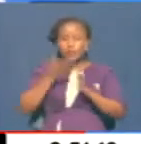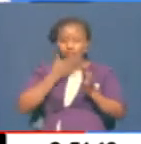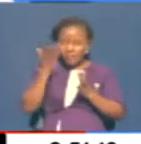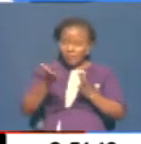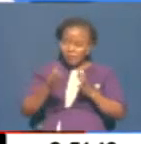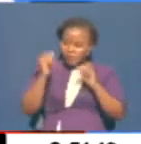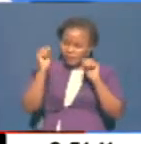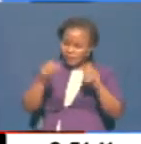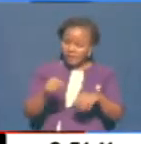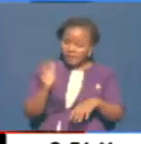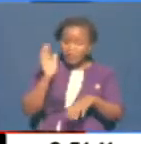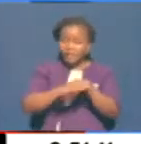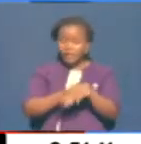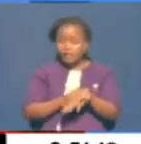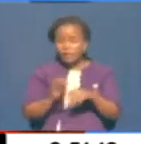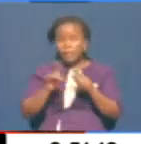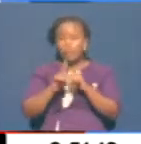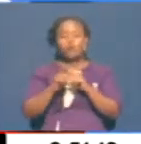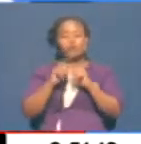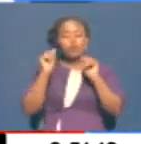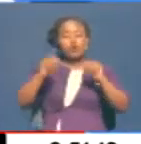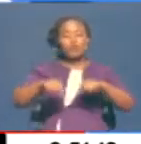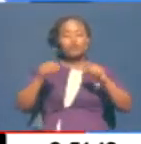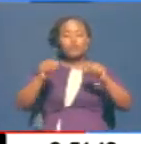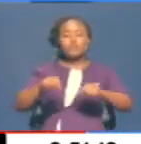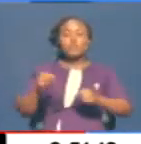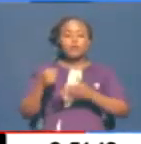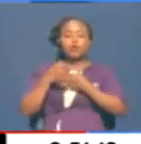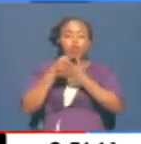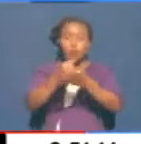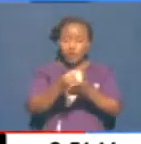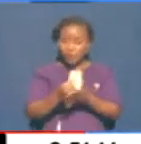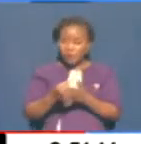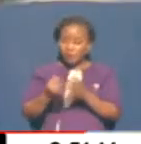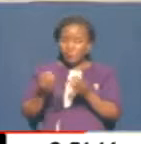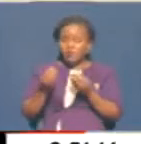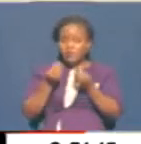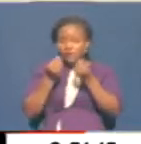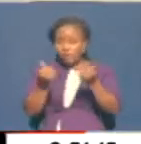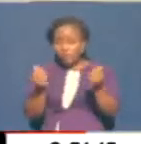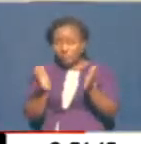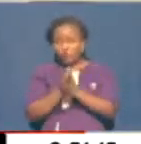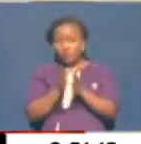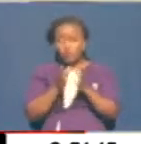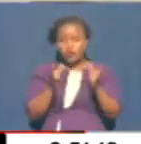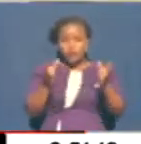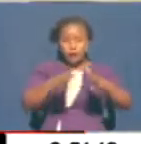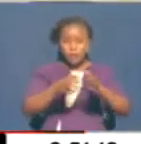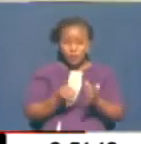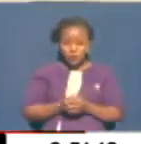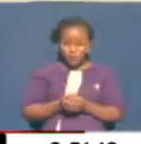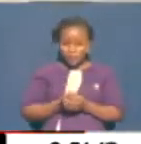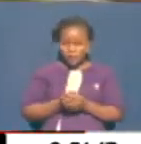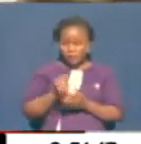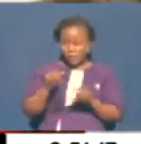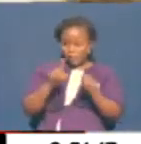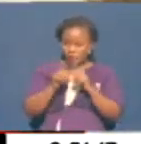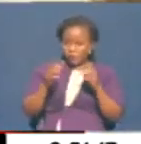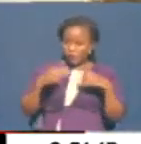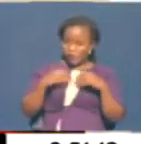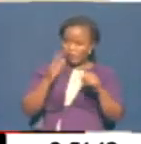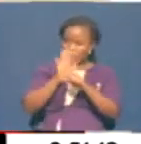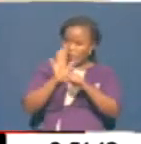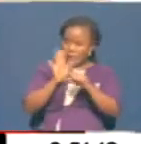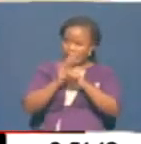to be able to assist in intervention within our communities. The application provides warning systems on